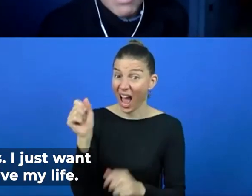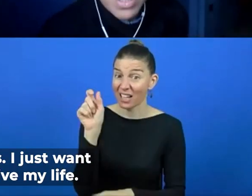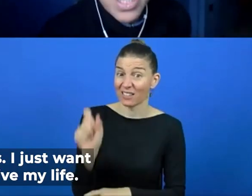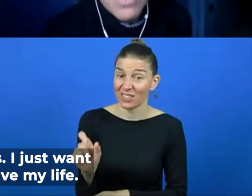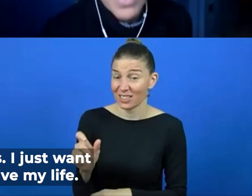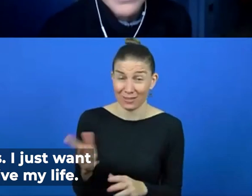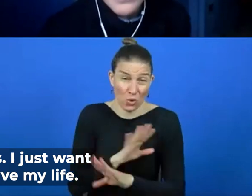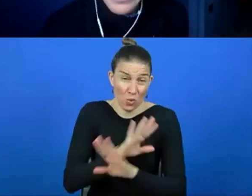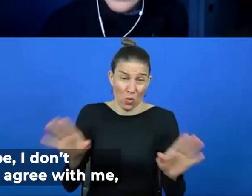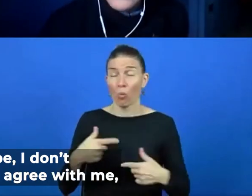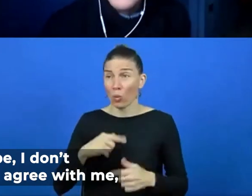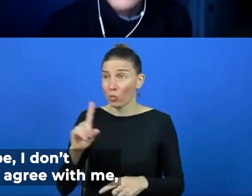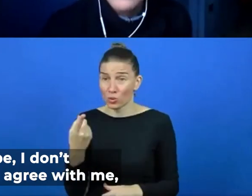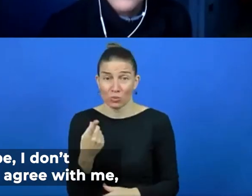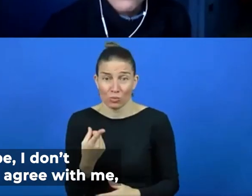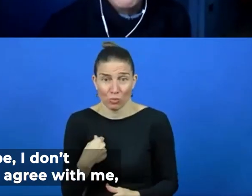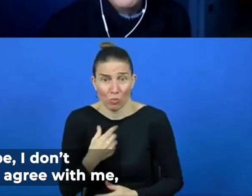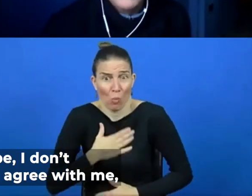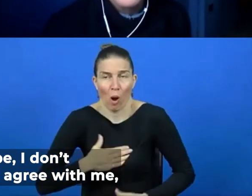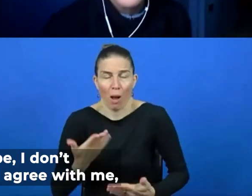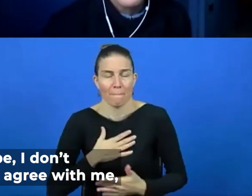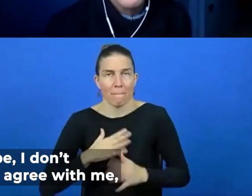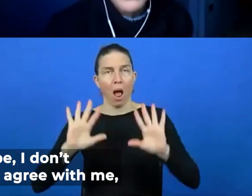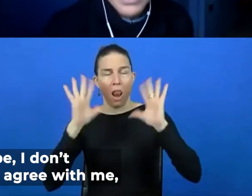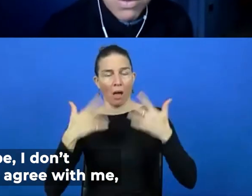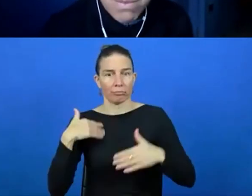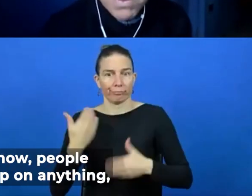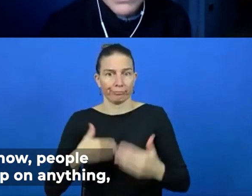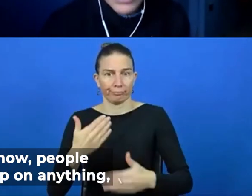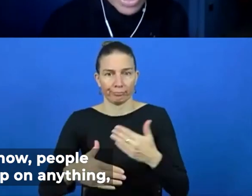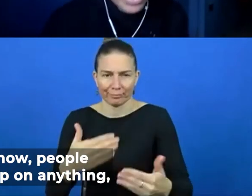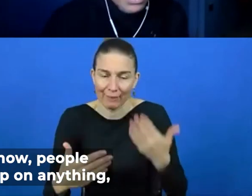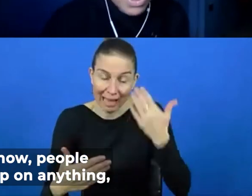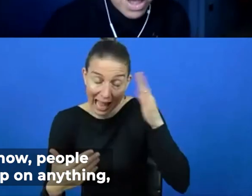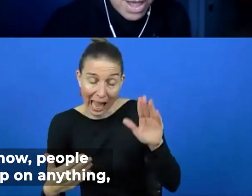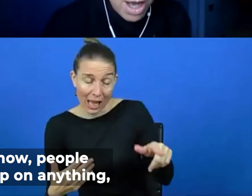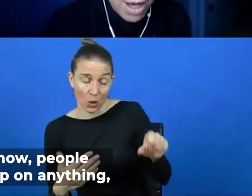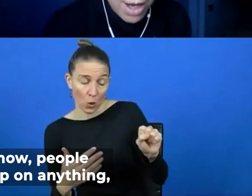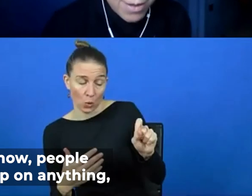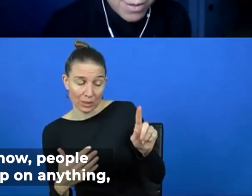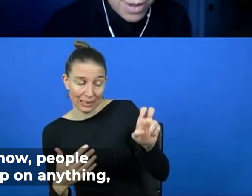on and live my life. And actually, I hope, I don't know if Steve agreed with me, but I certainly know,